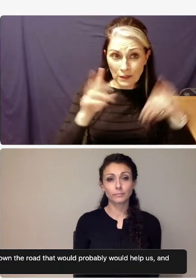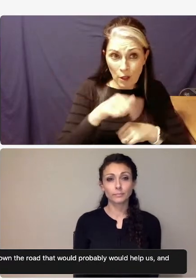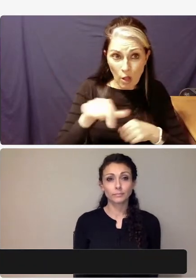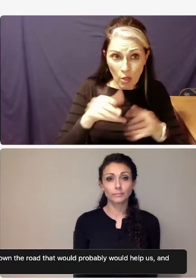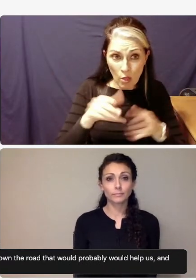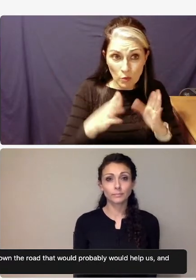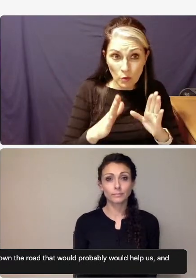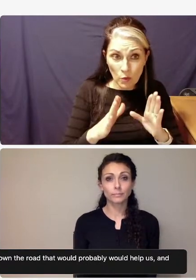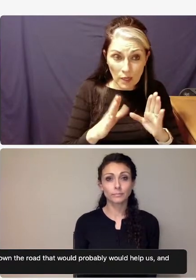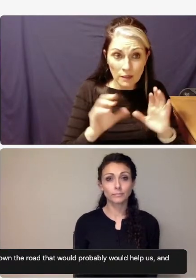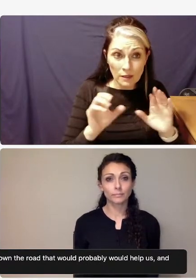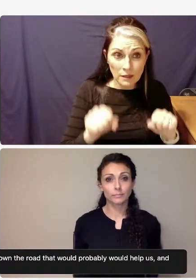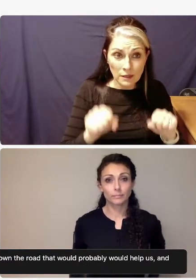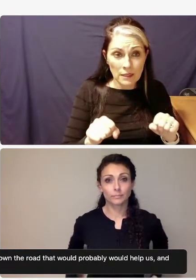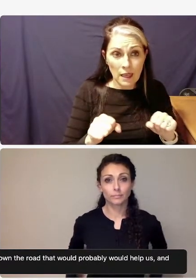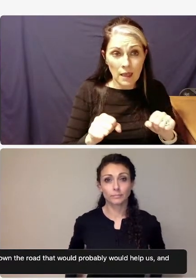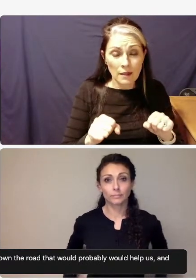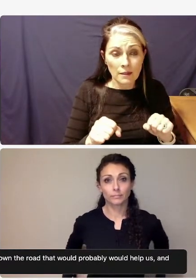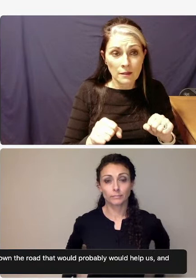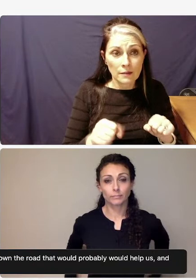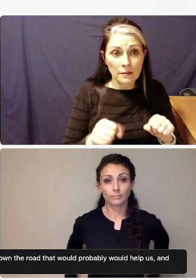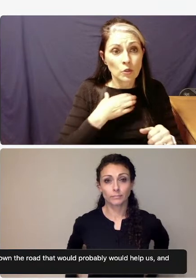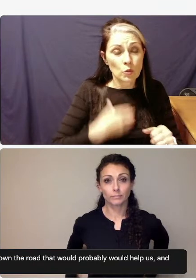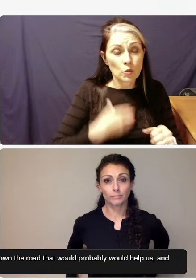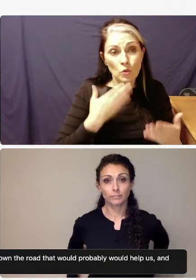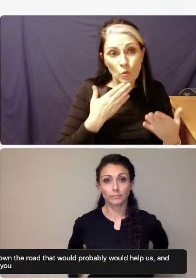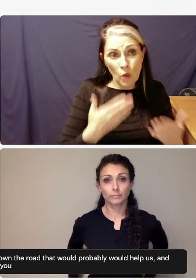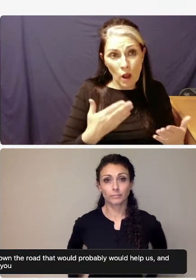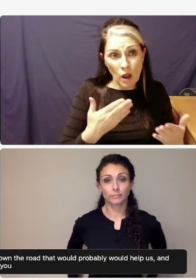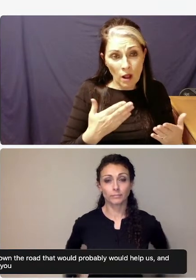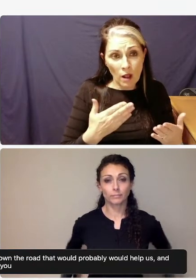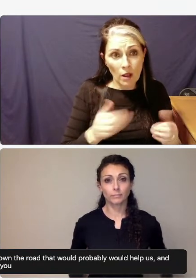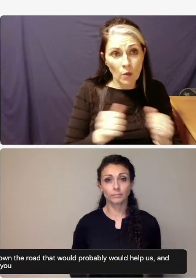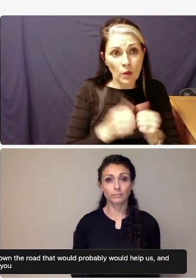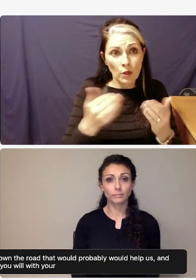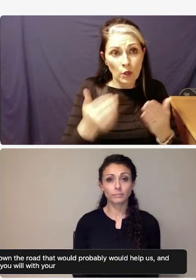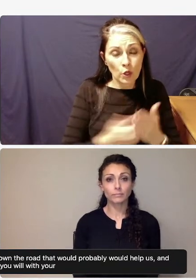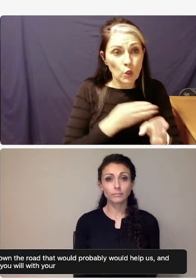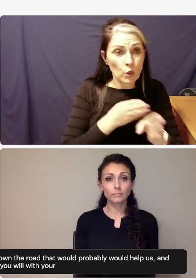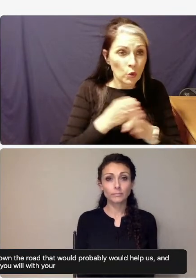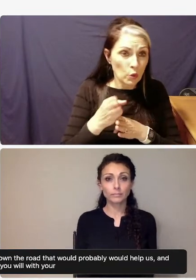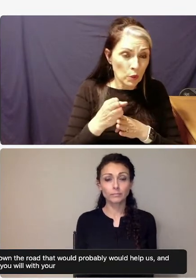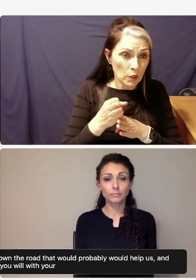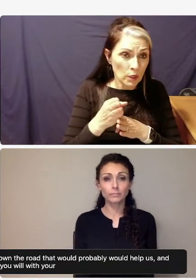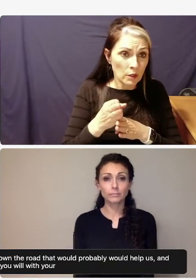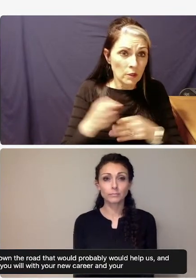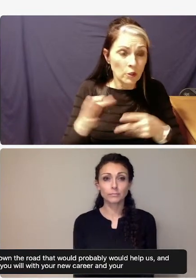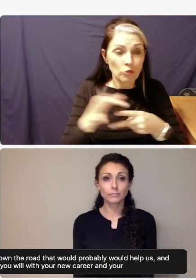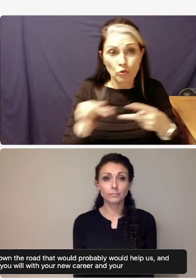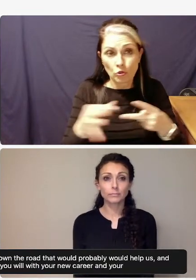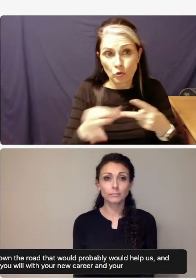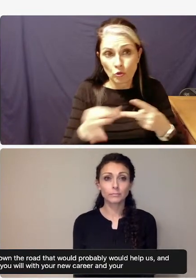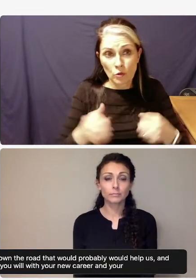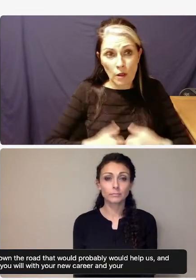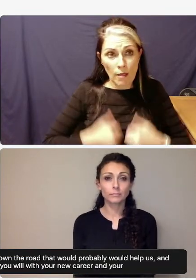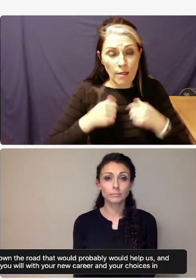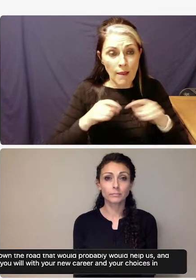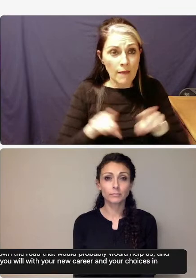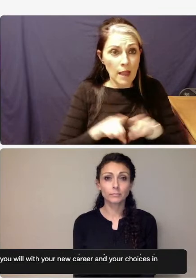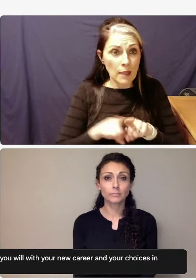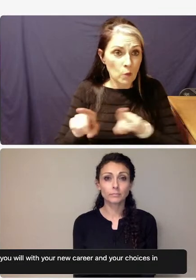ways so but uh just want to wish you well with your new career and your choices and your life as